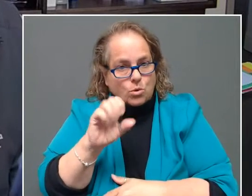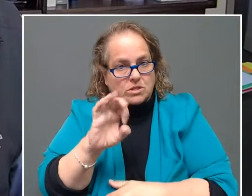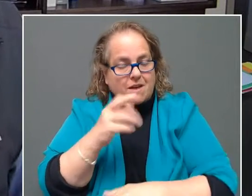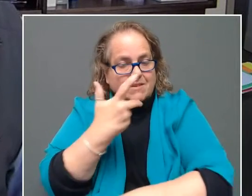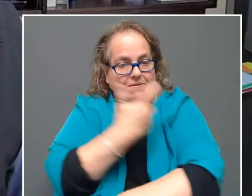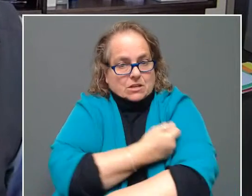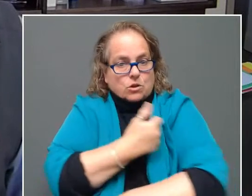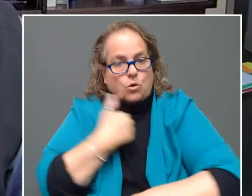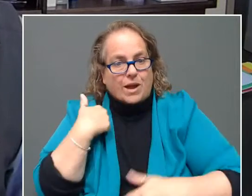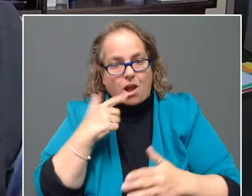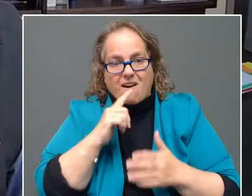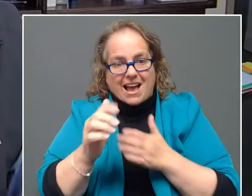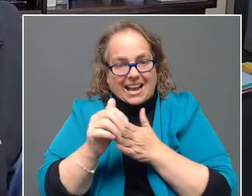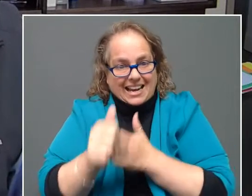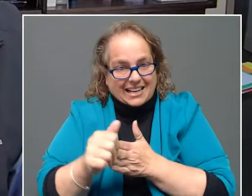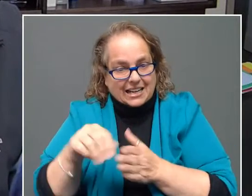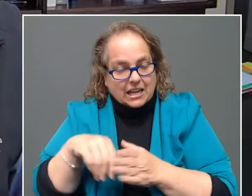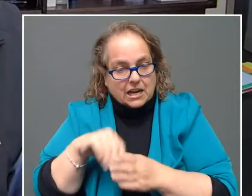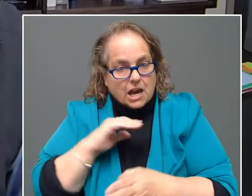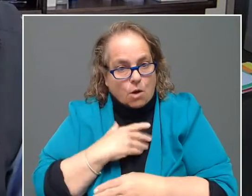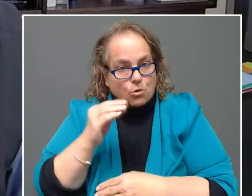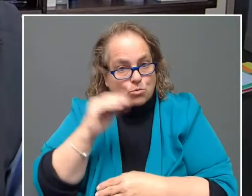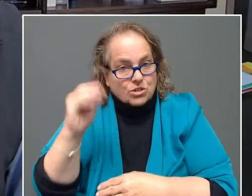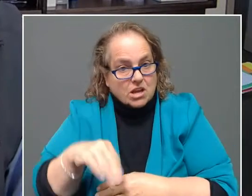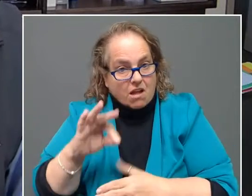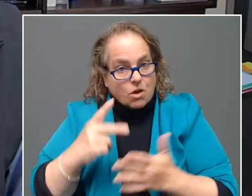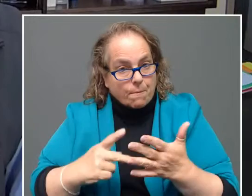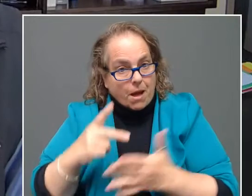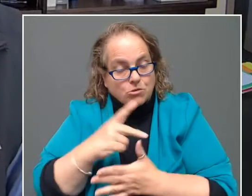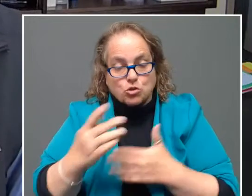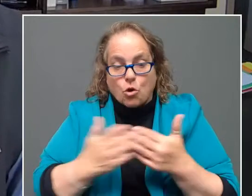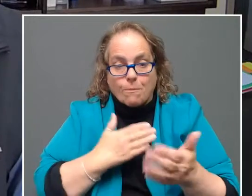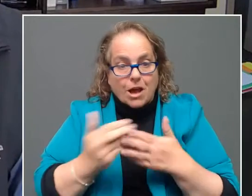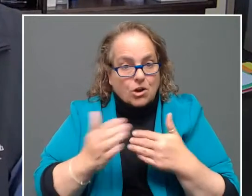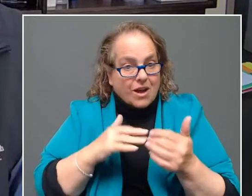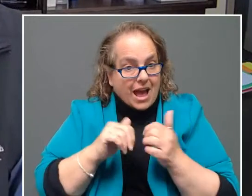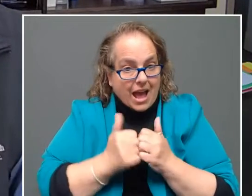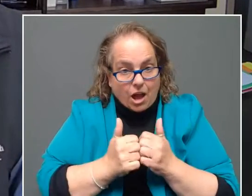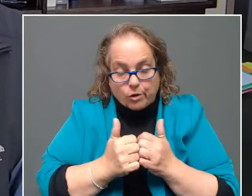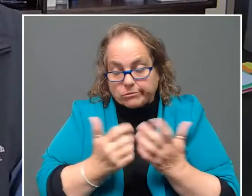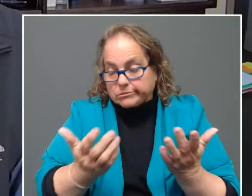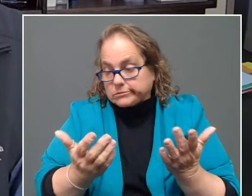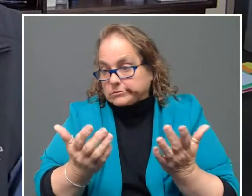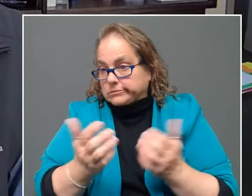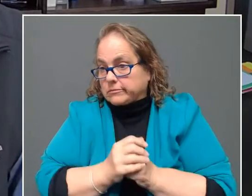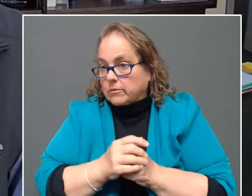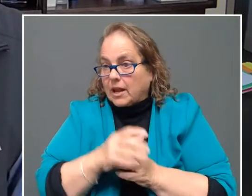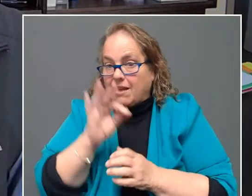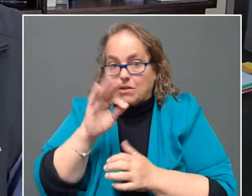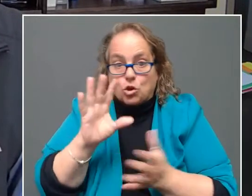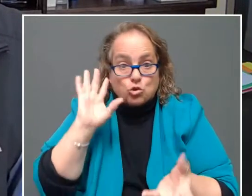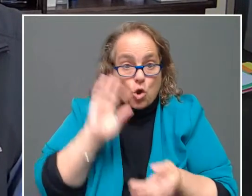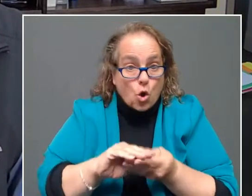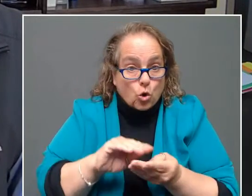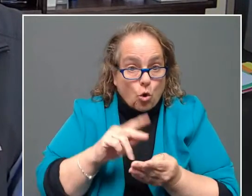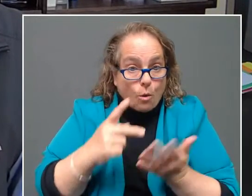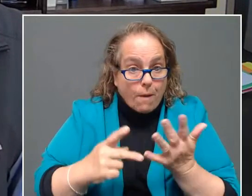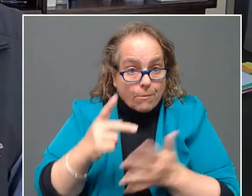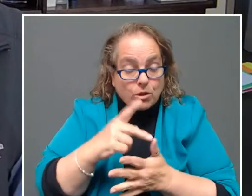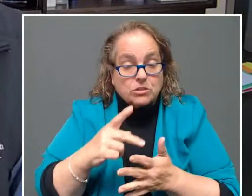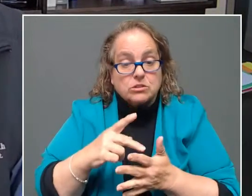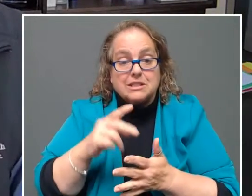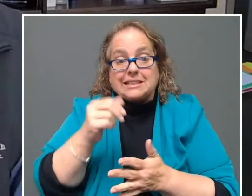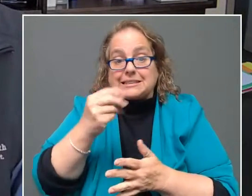leading in terms of our percent of the population, no matter how you slice it, whether that be the total population, the population 16 or